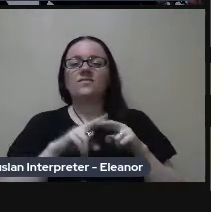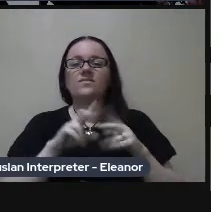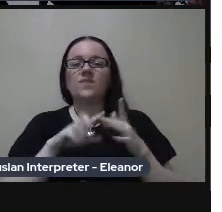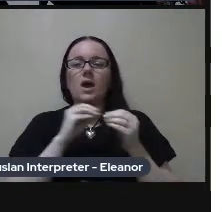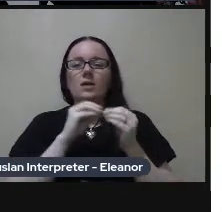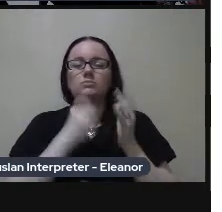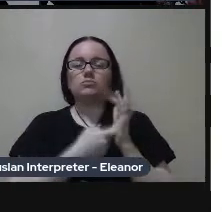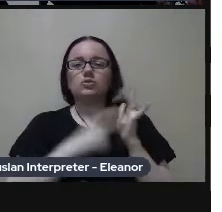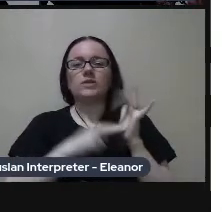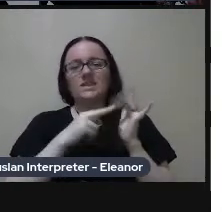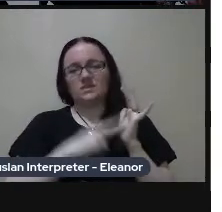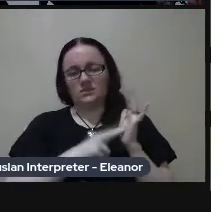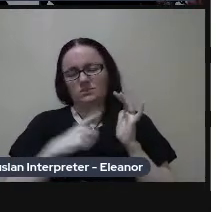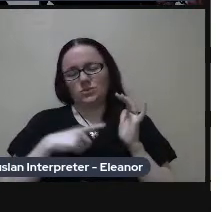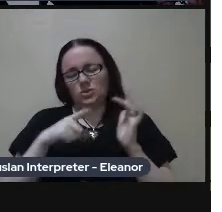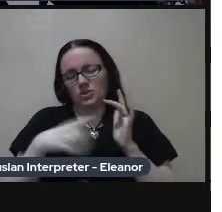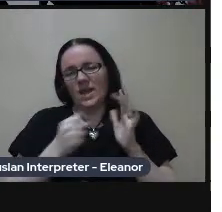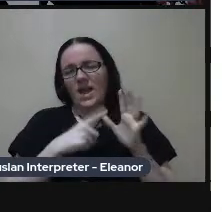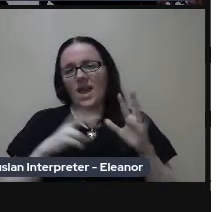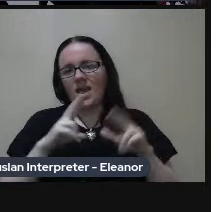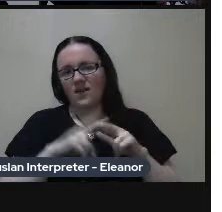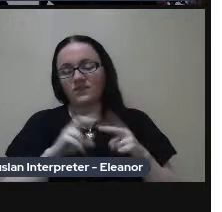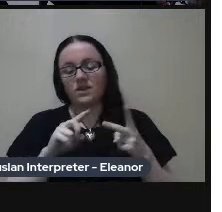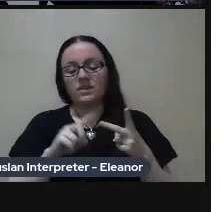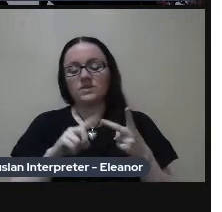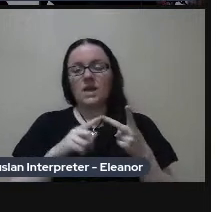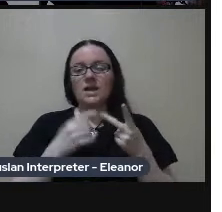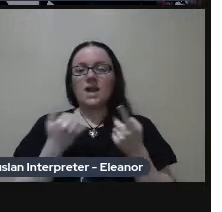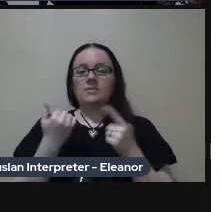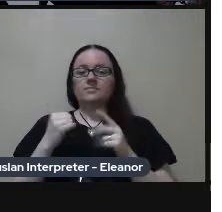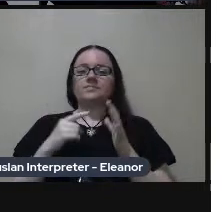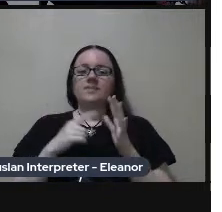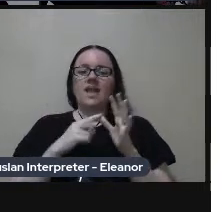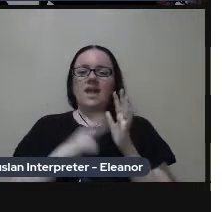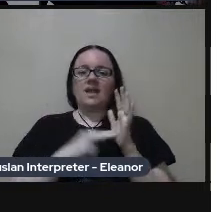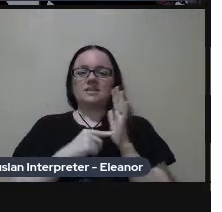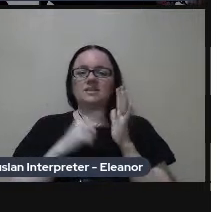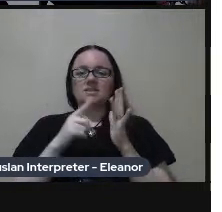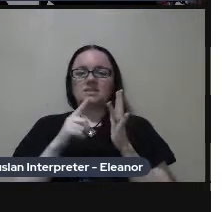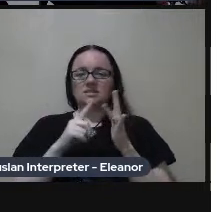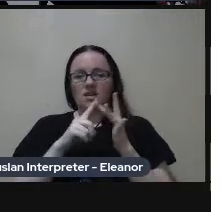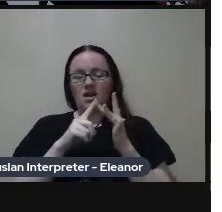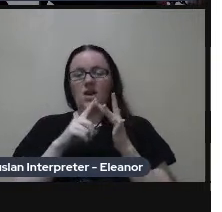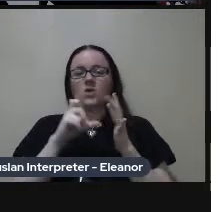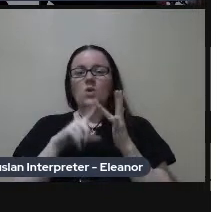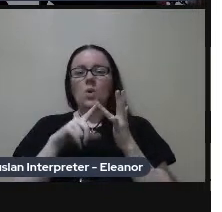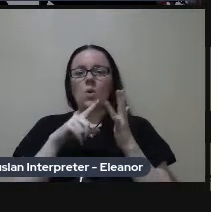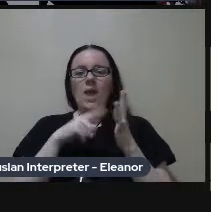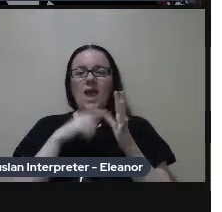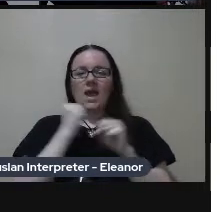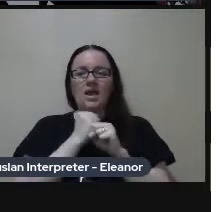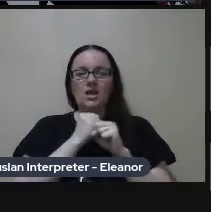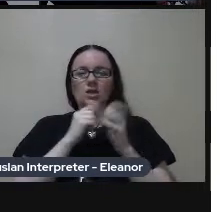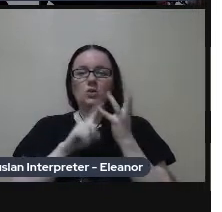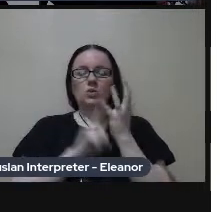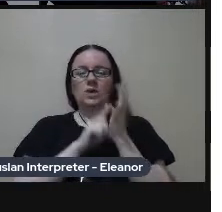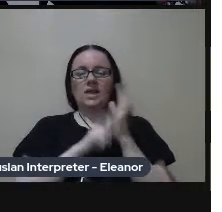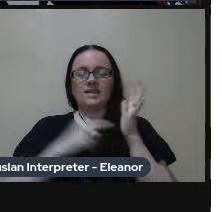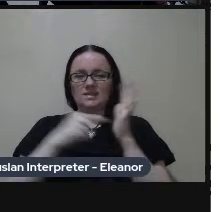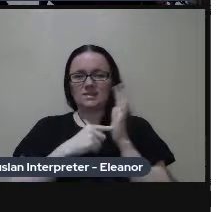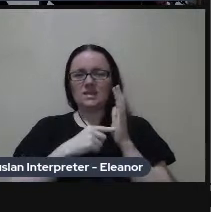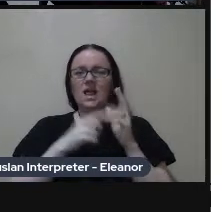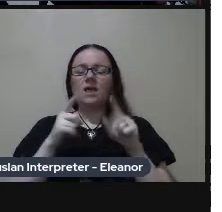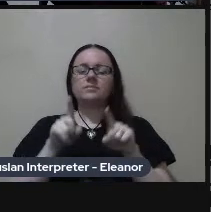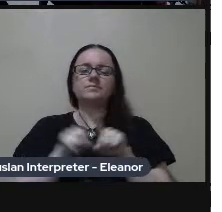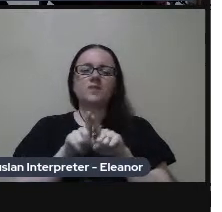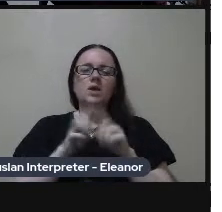for example, we have what we call anticoagulant medications. That includes things like warfarin and some of the newer agents in recent years